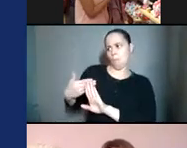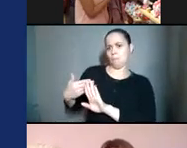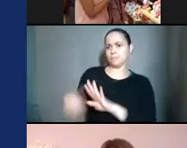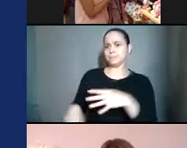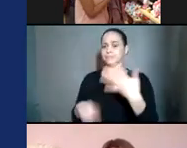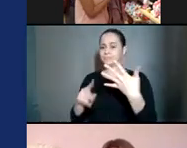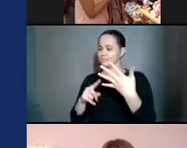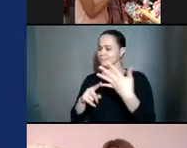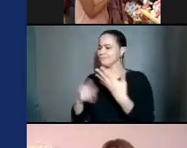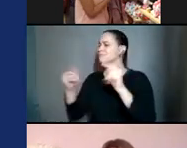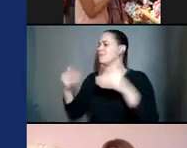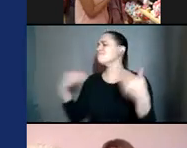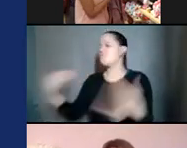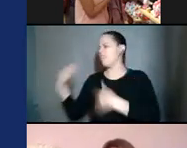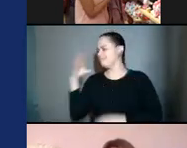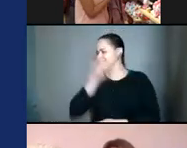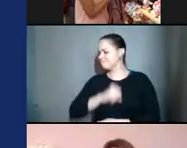Give your best guess.